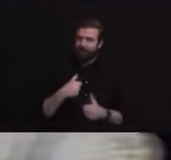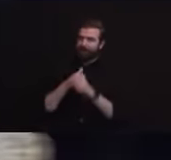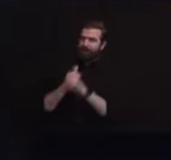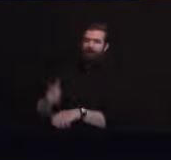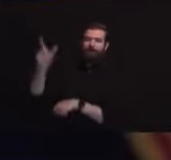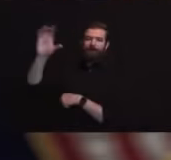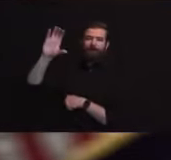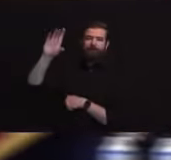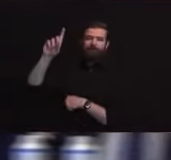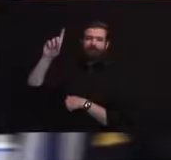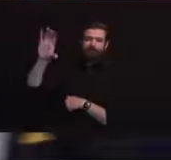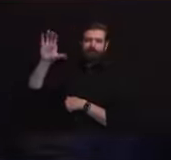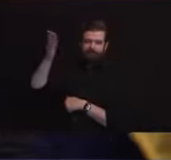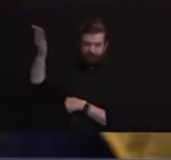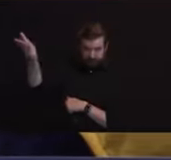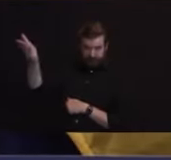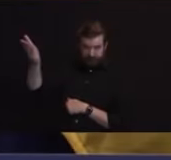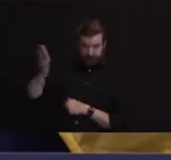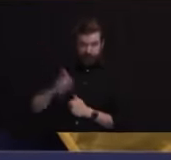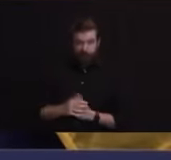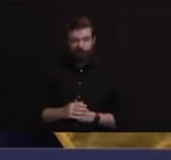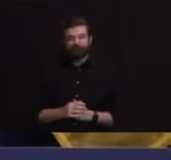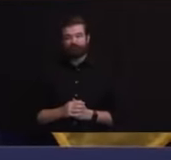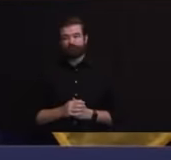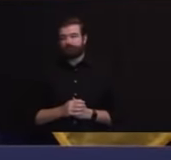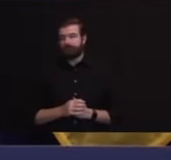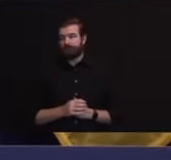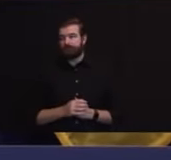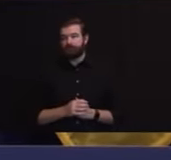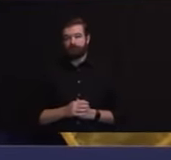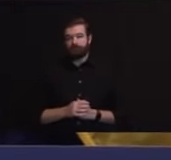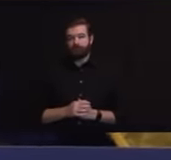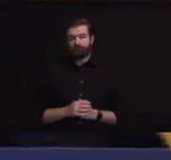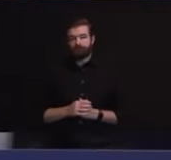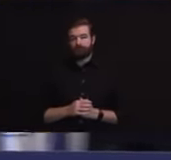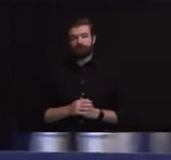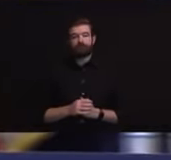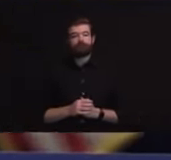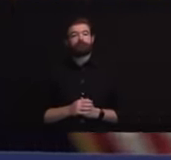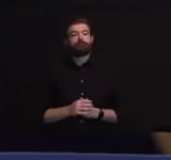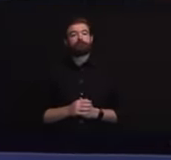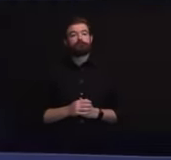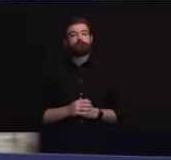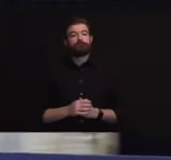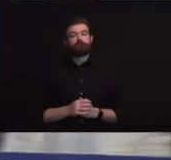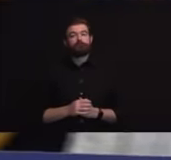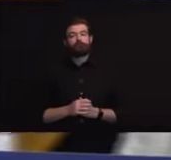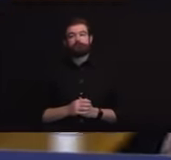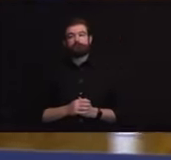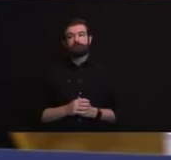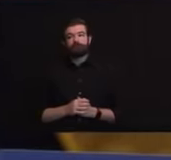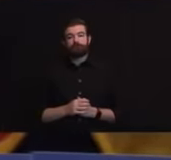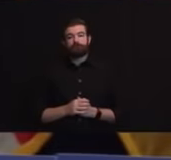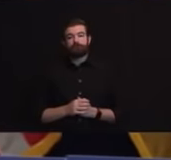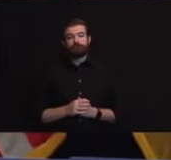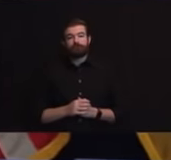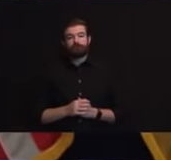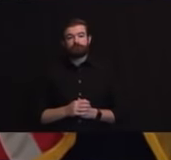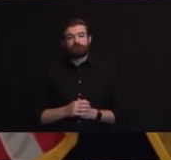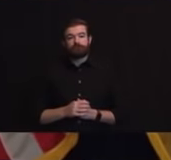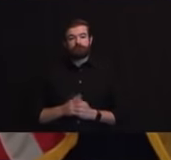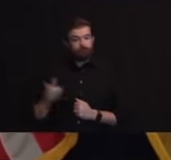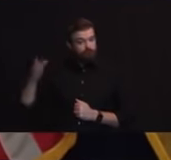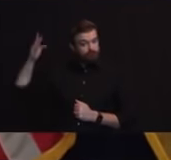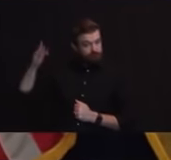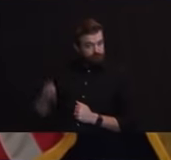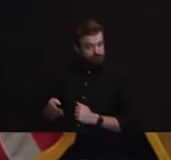Partition specs? We do have partition specs that are out there. I don't have them off the top of my head exactly what they are,